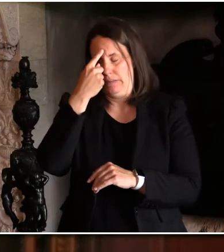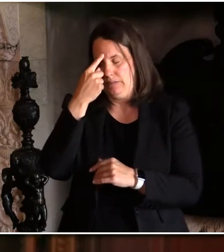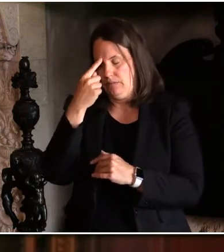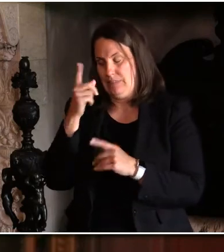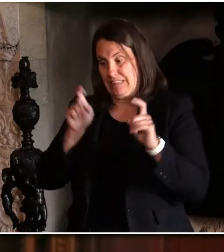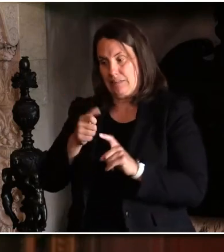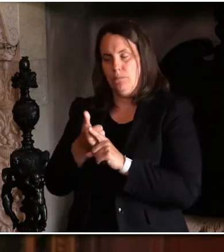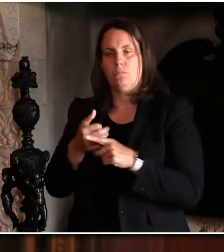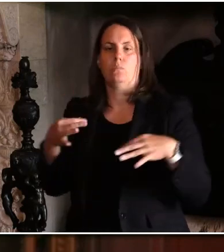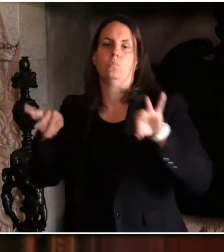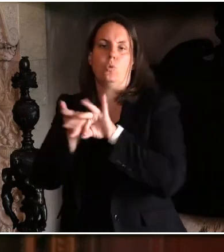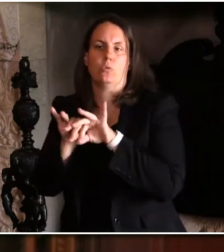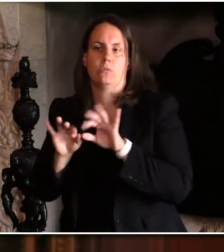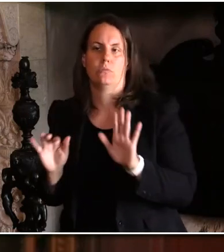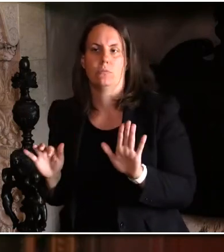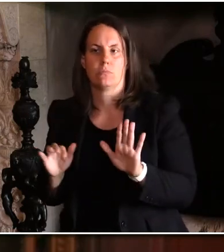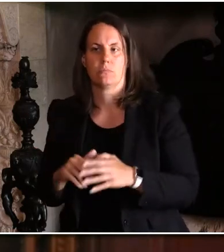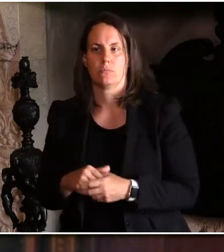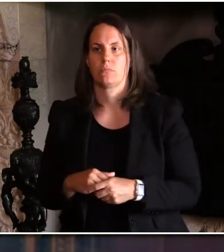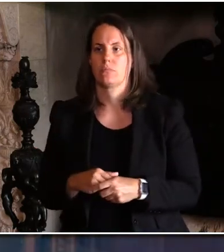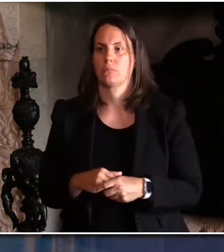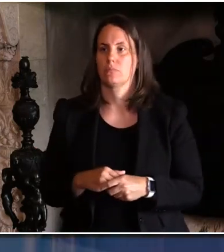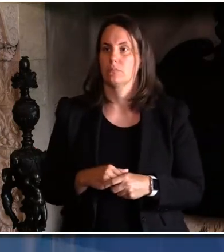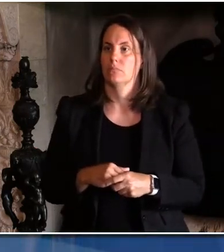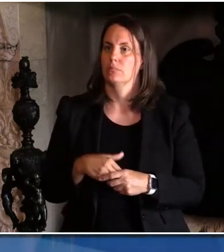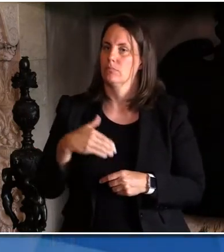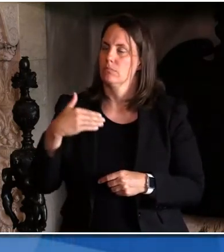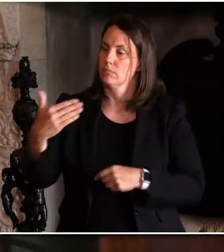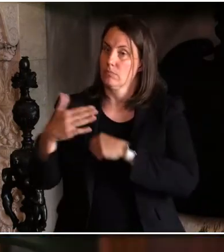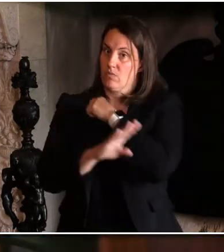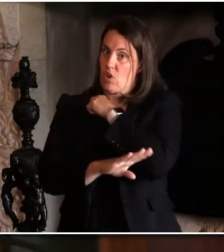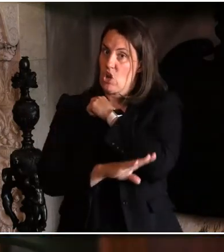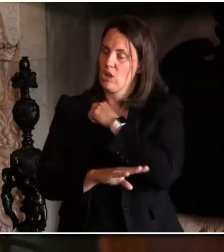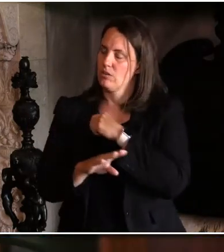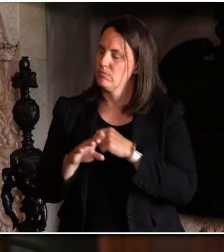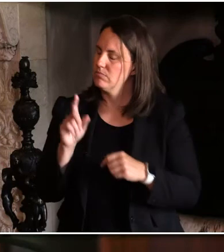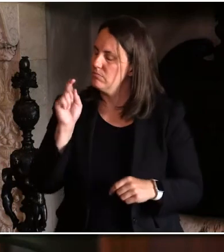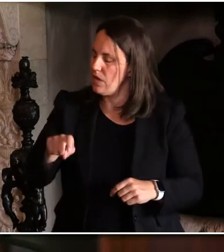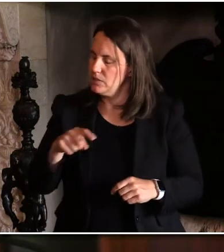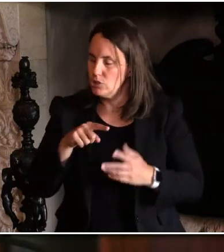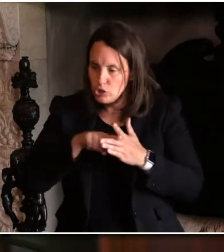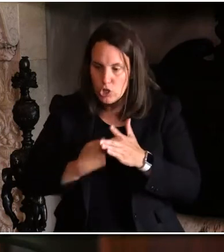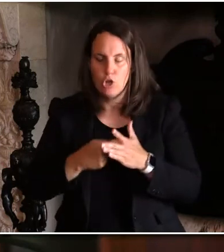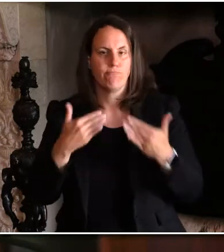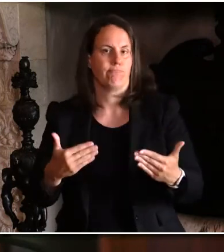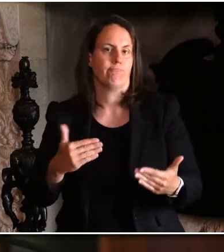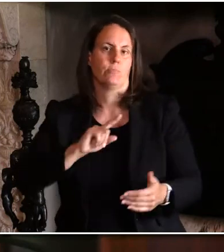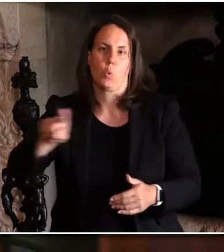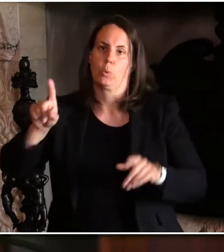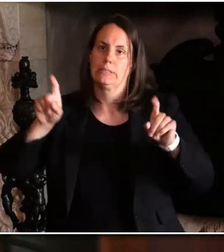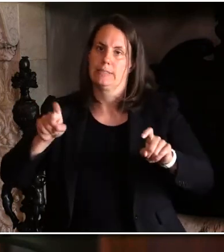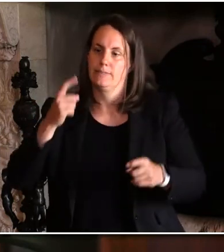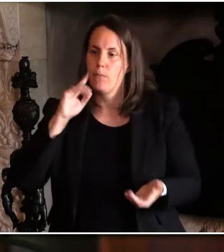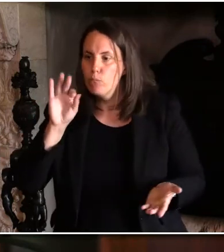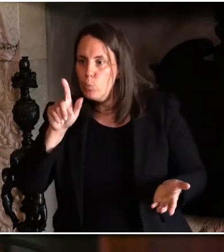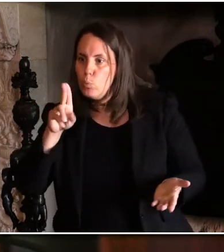is easiest to get for patients. Well, and I do think that is one of the things we're seeing in Milwaukee. Our health system